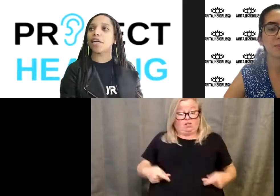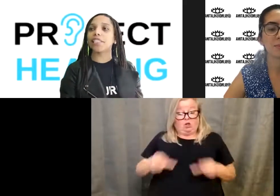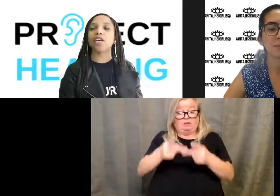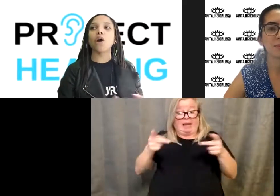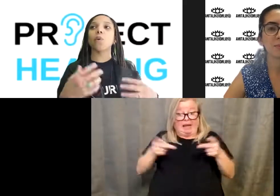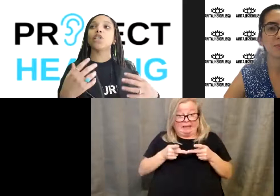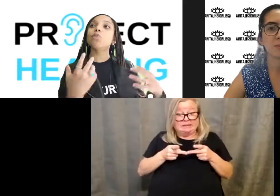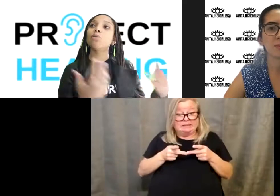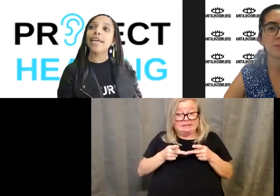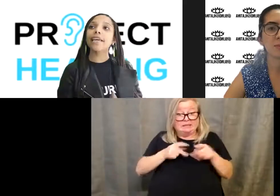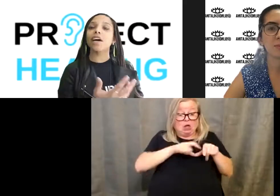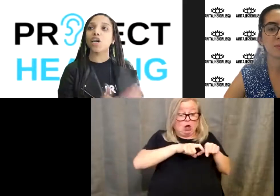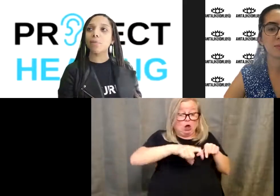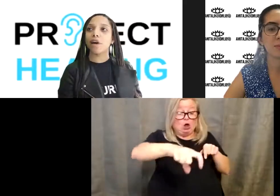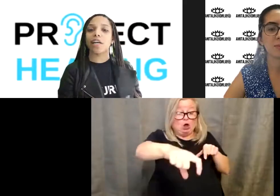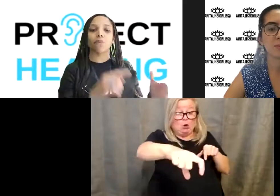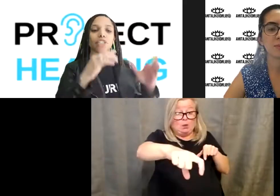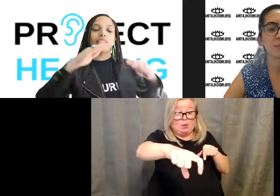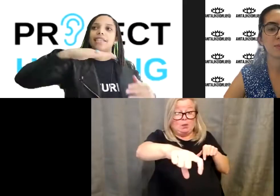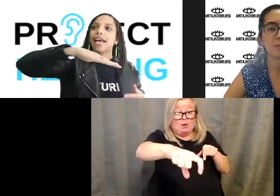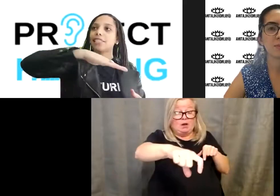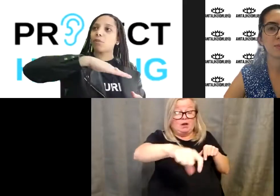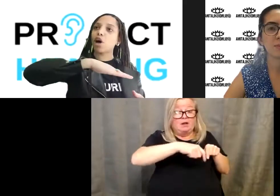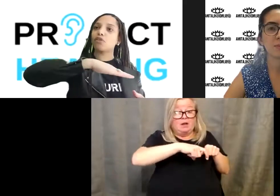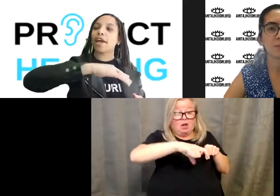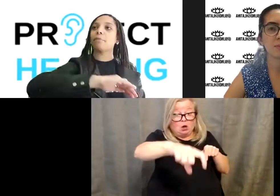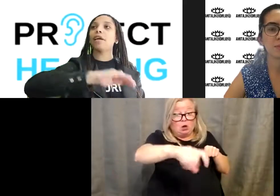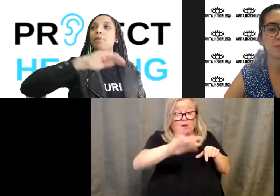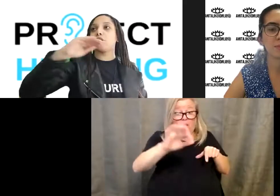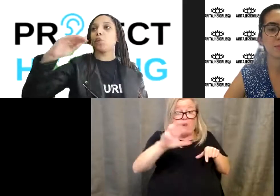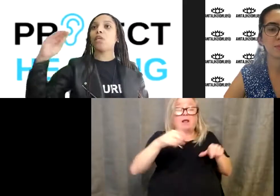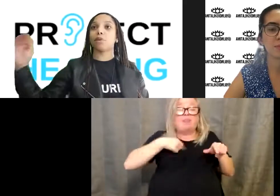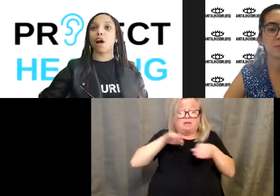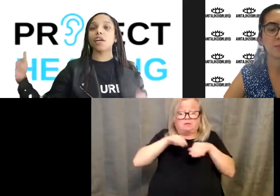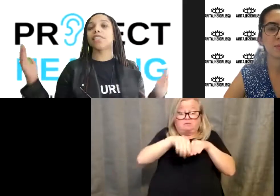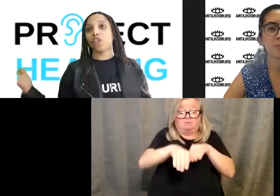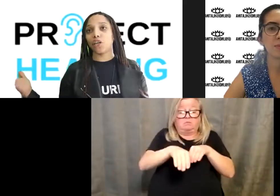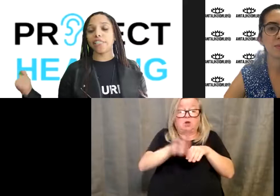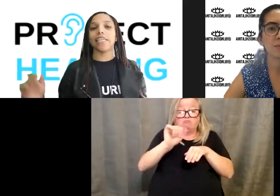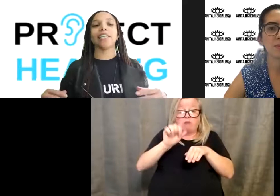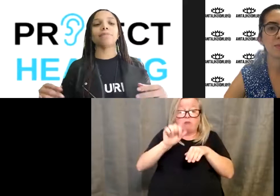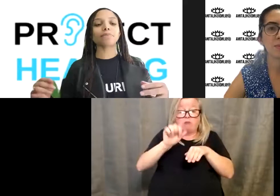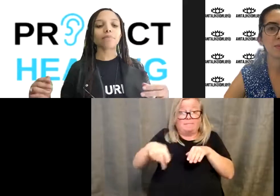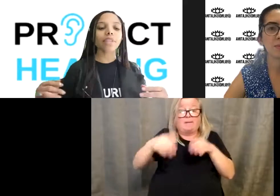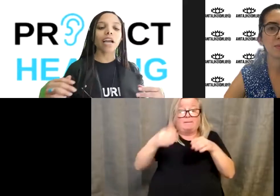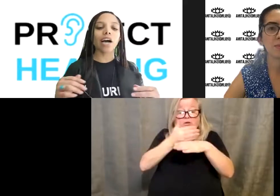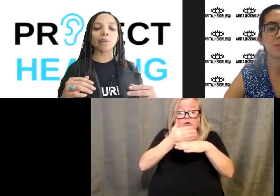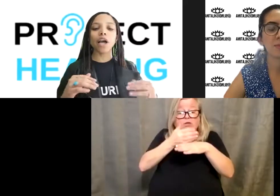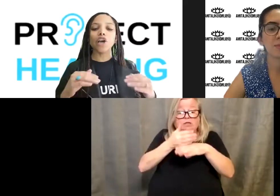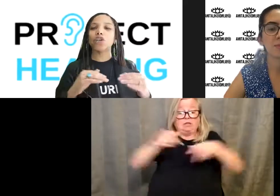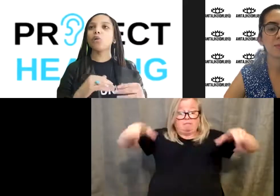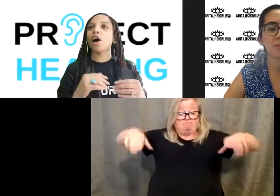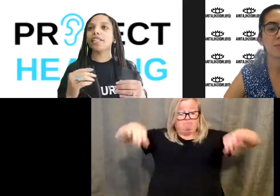curb cuts. When you make a curb cut, which is that small ramp between blocks in New York City,